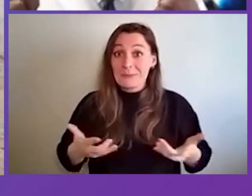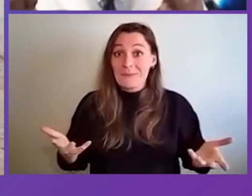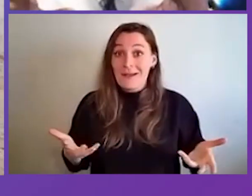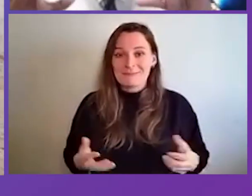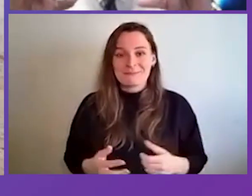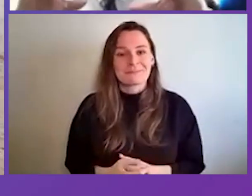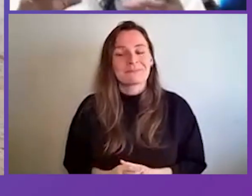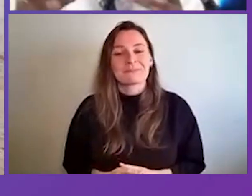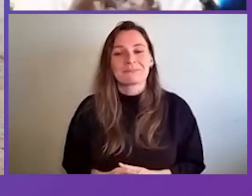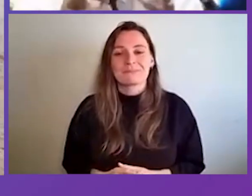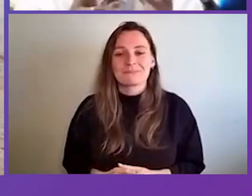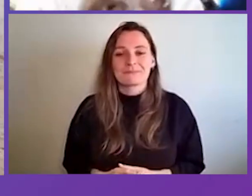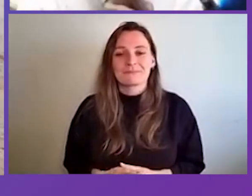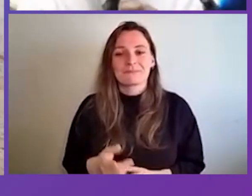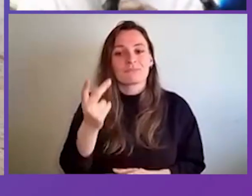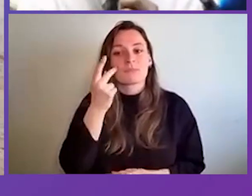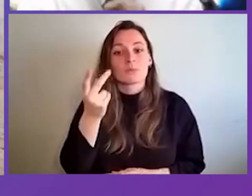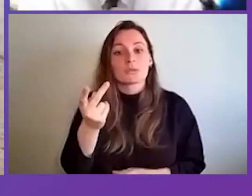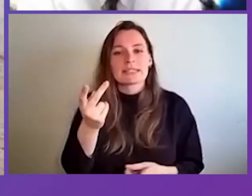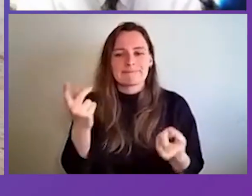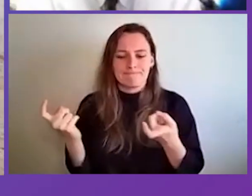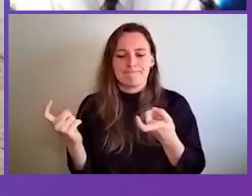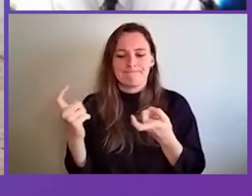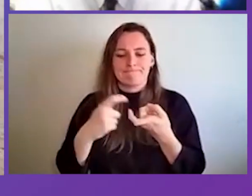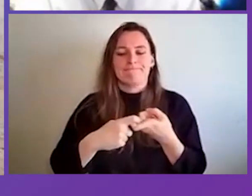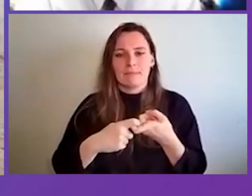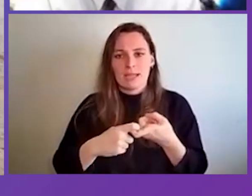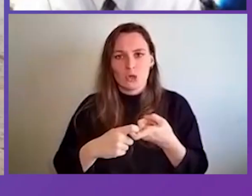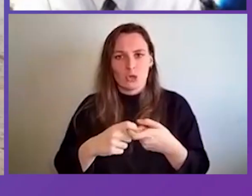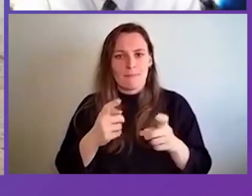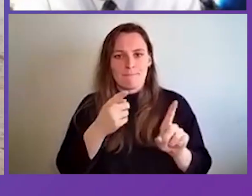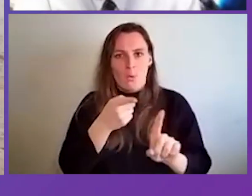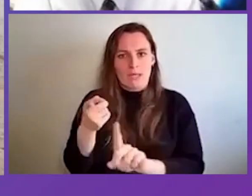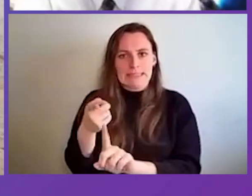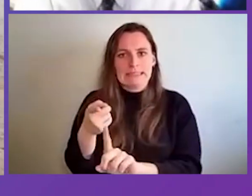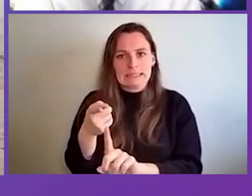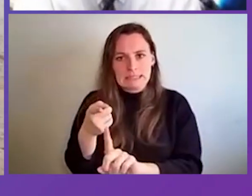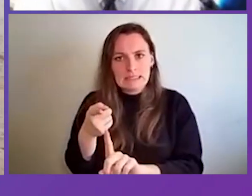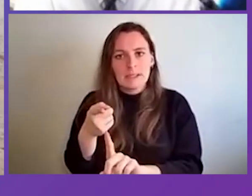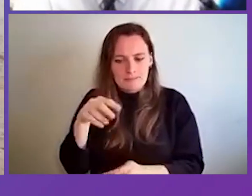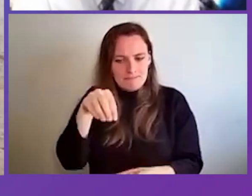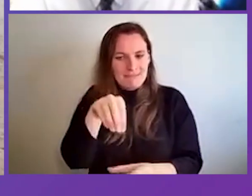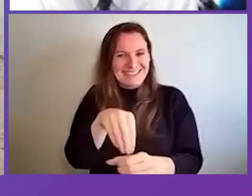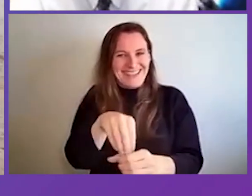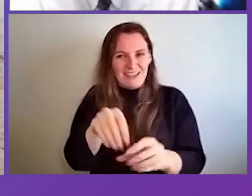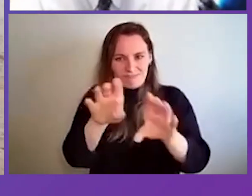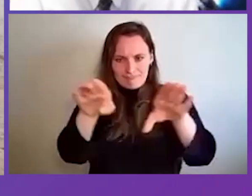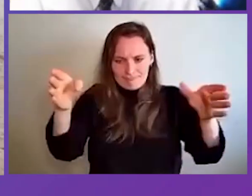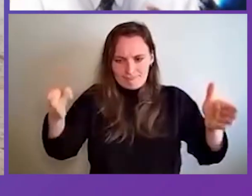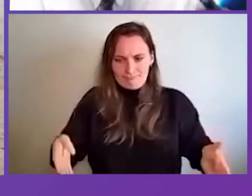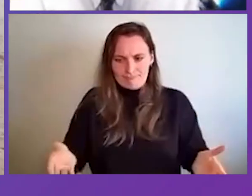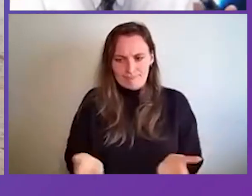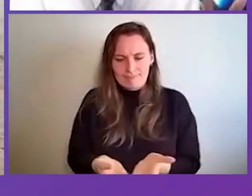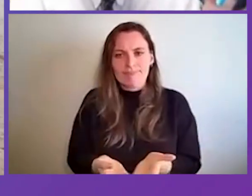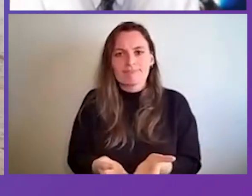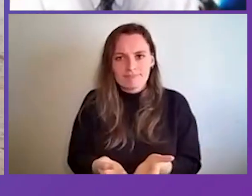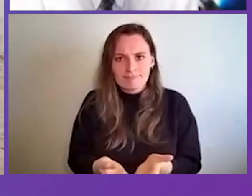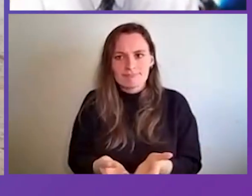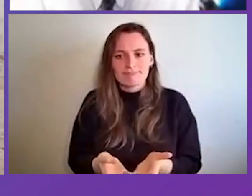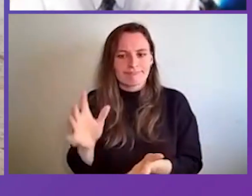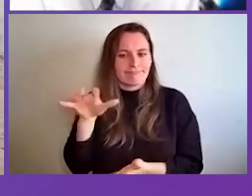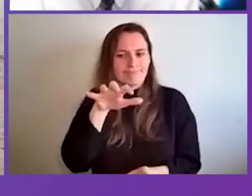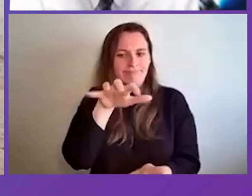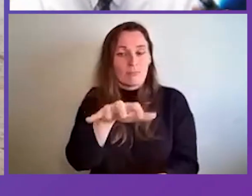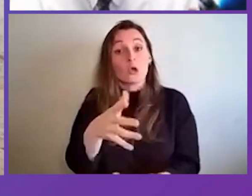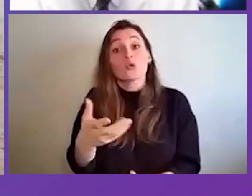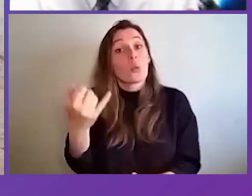these anchor points that are found inside these containers. So for anyone who uses a wheelchair